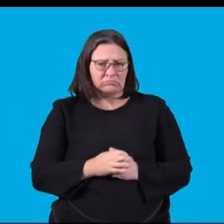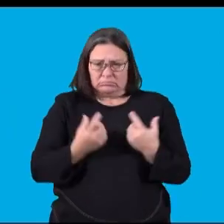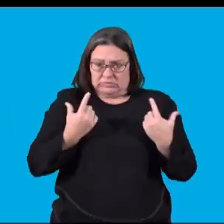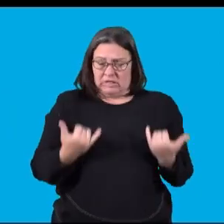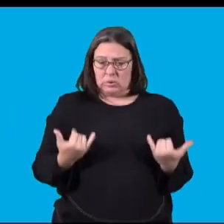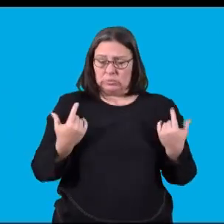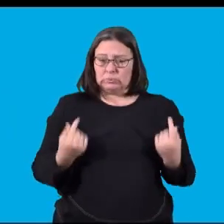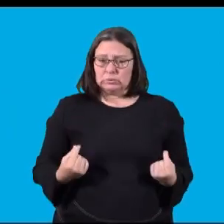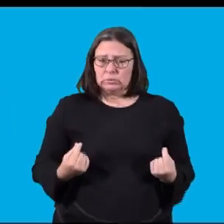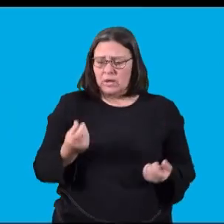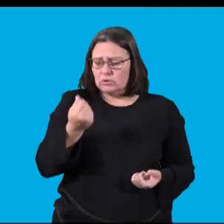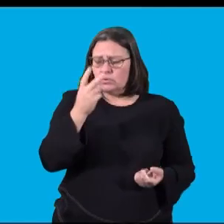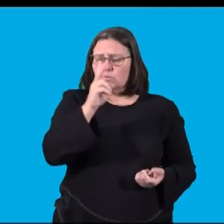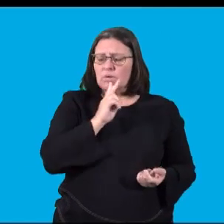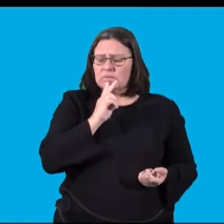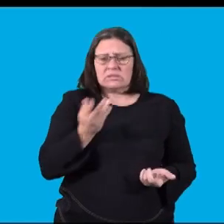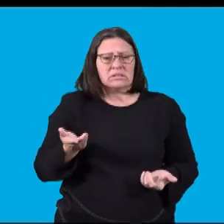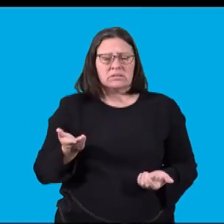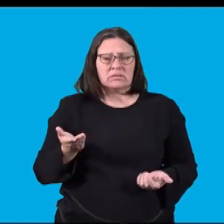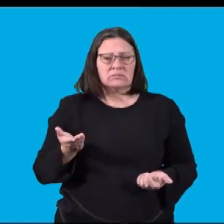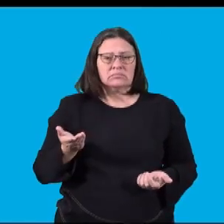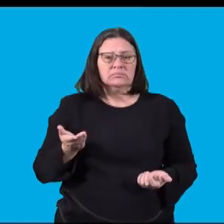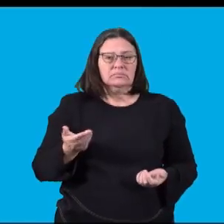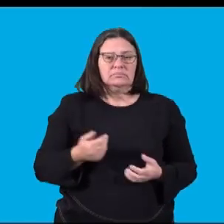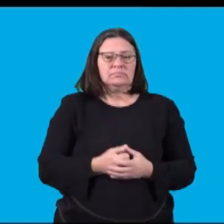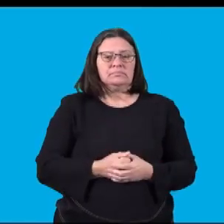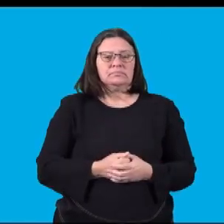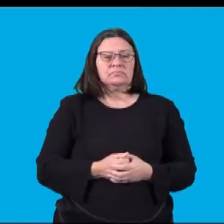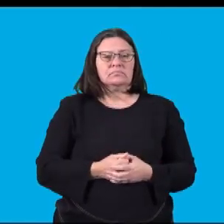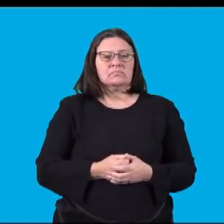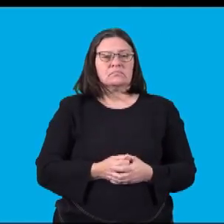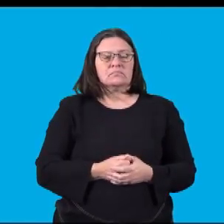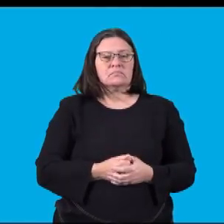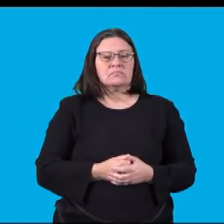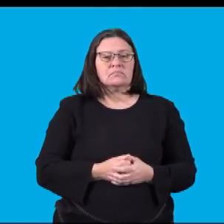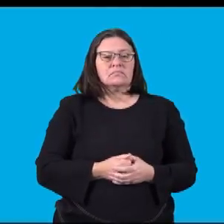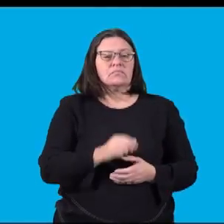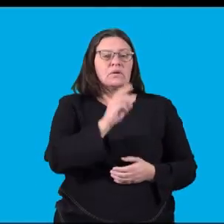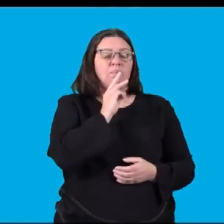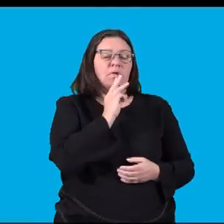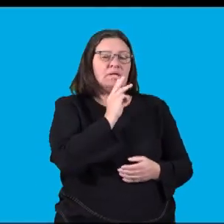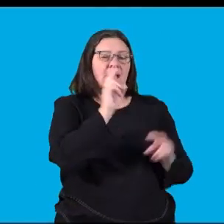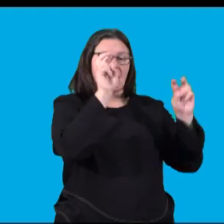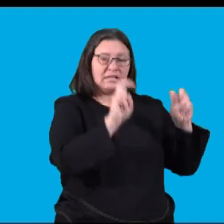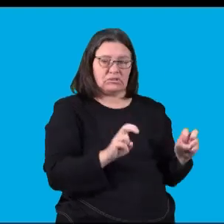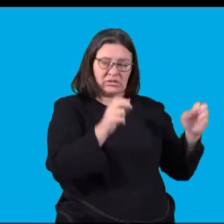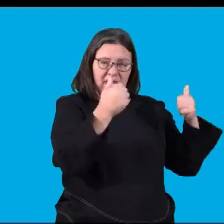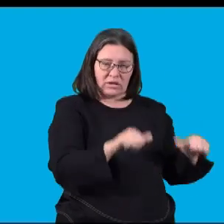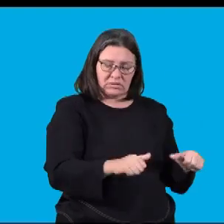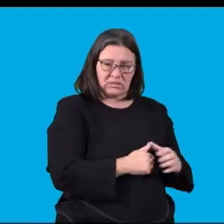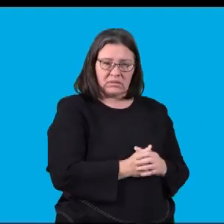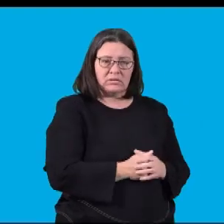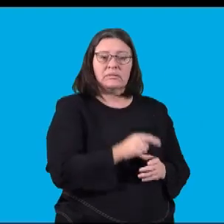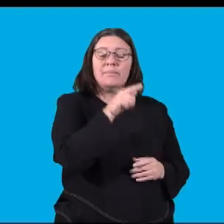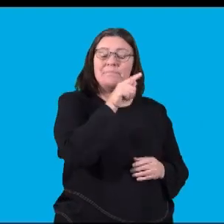What do I do with this amount now? What do I do? All right. So in your water and electricity account, you have to